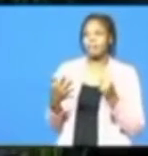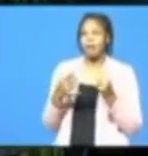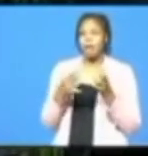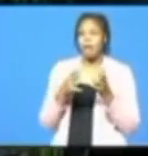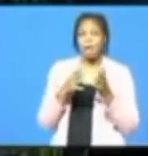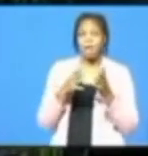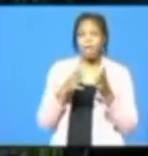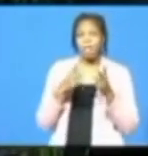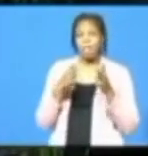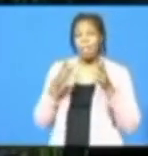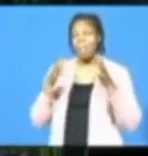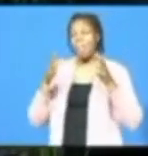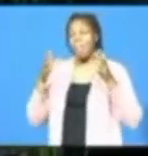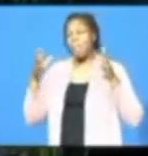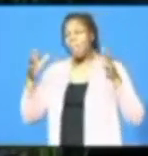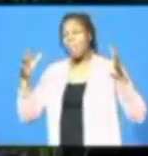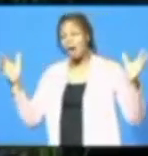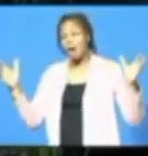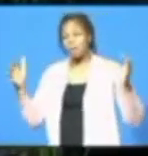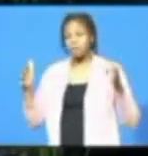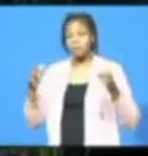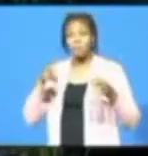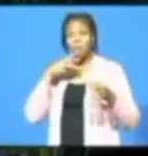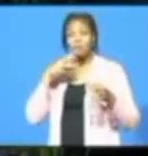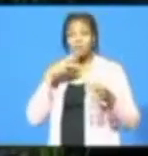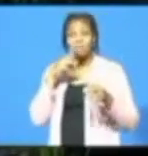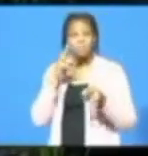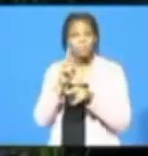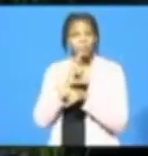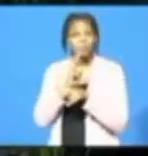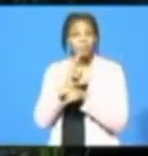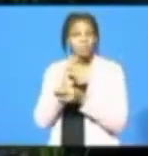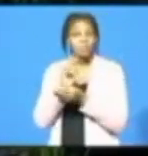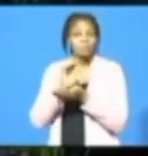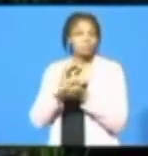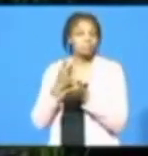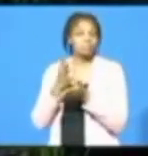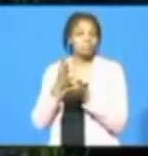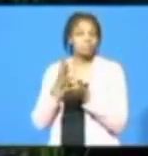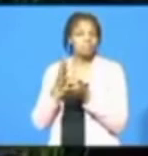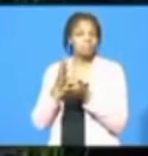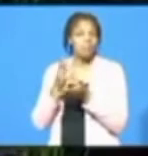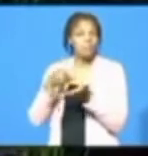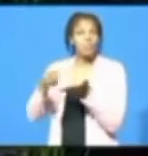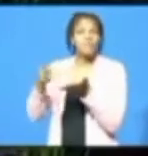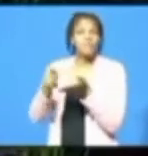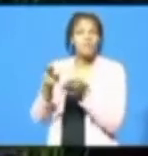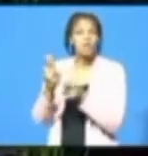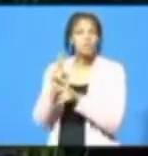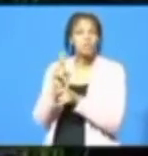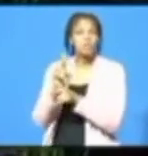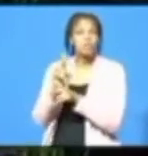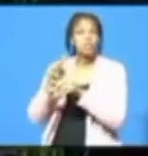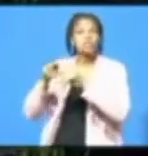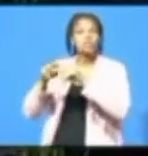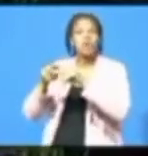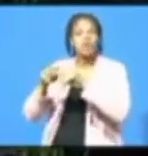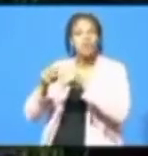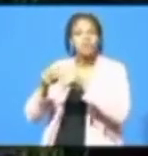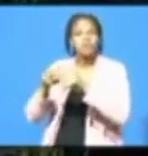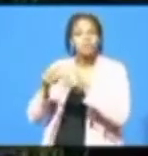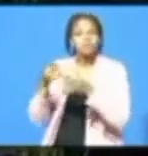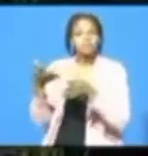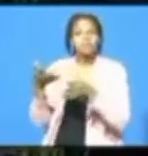of water today are treated with the salt ingredient. Salt